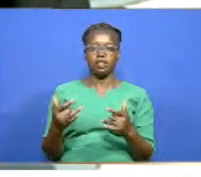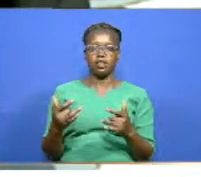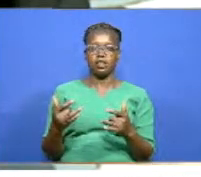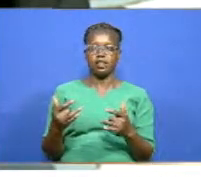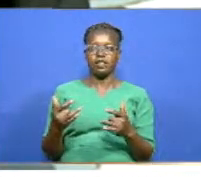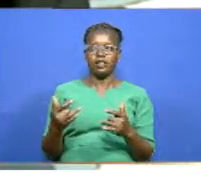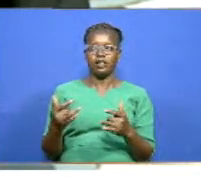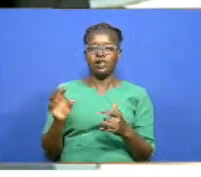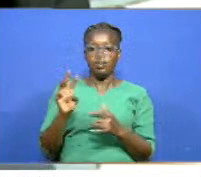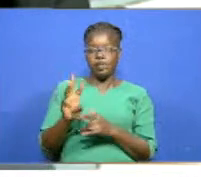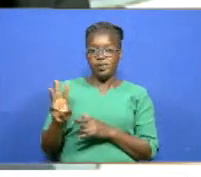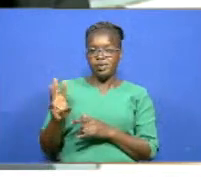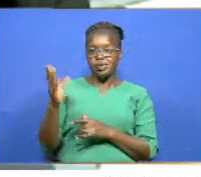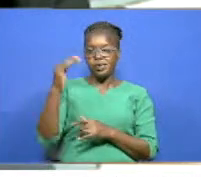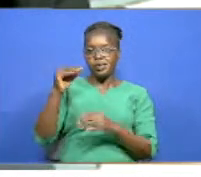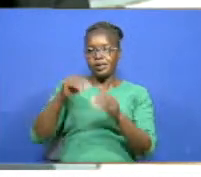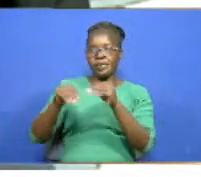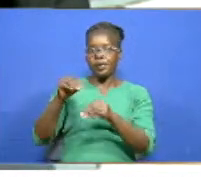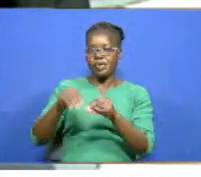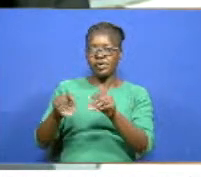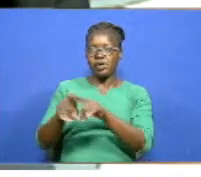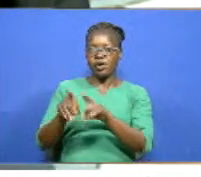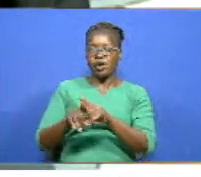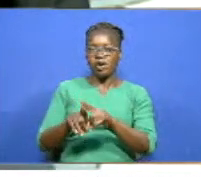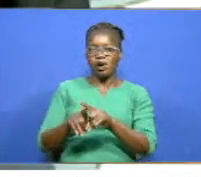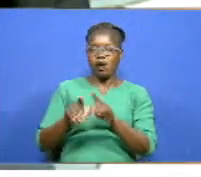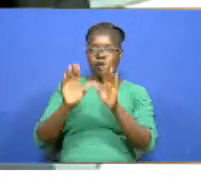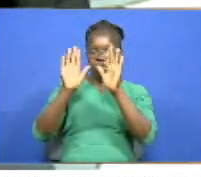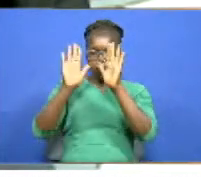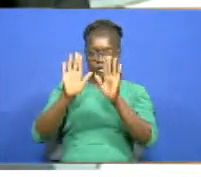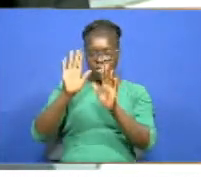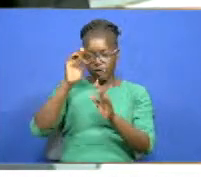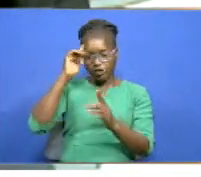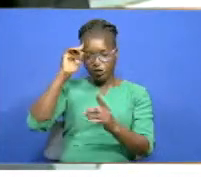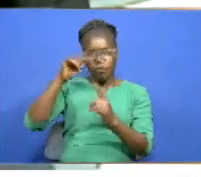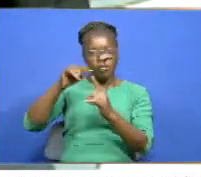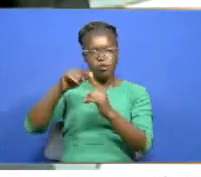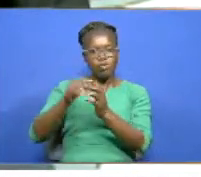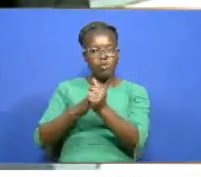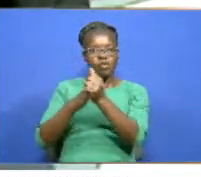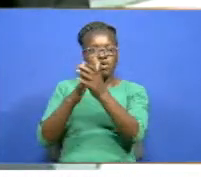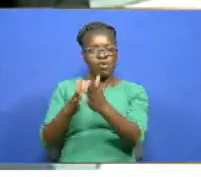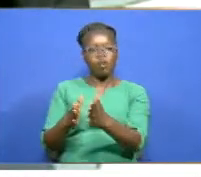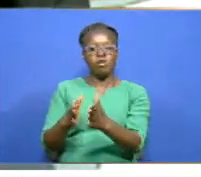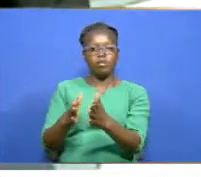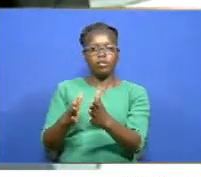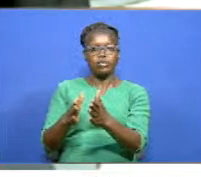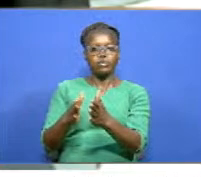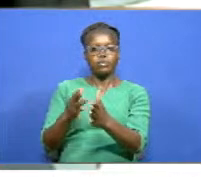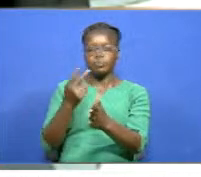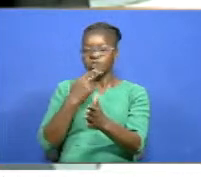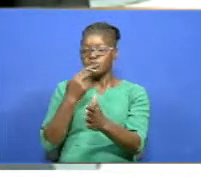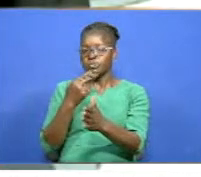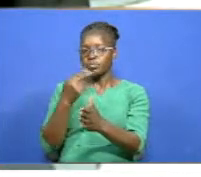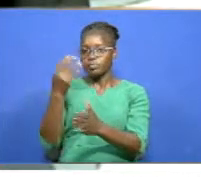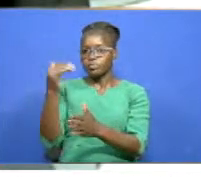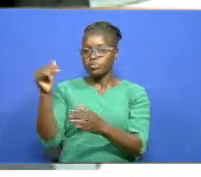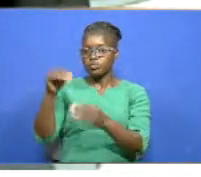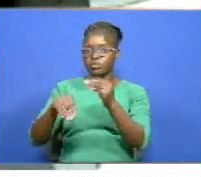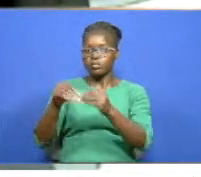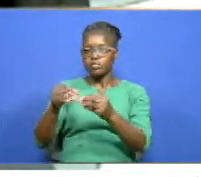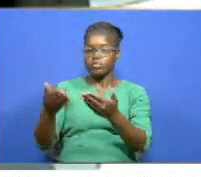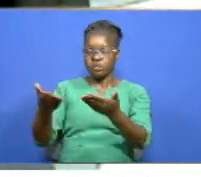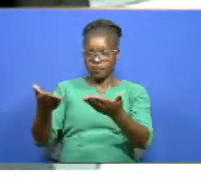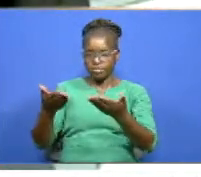ward also by-elections will play a key role in determining the leaders that those by-elections will bring. And before